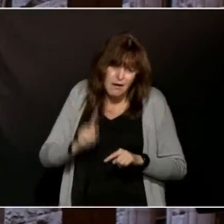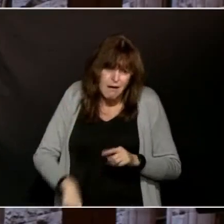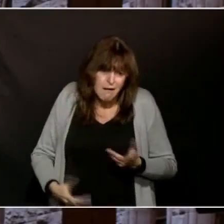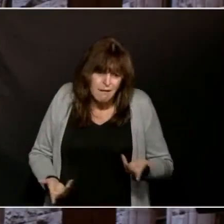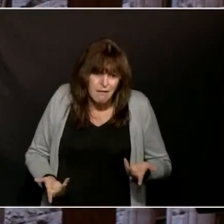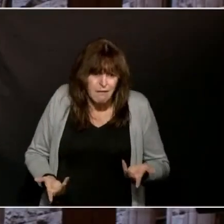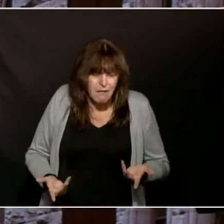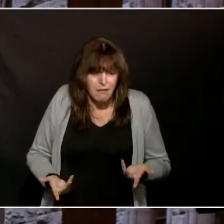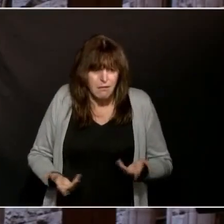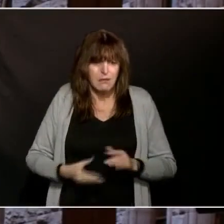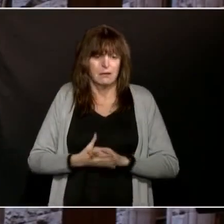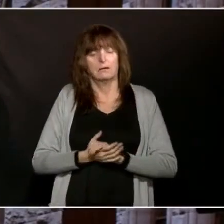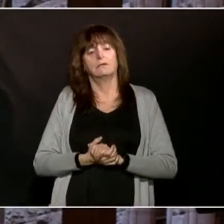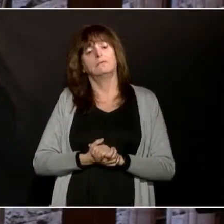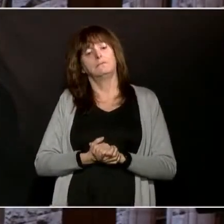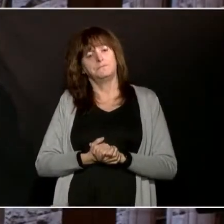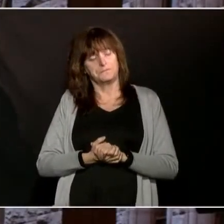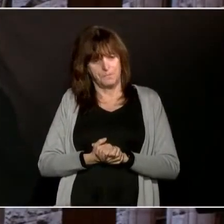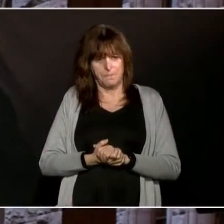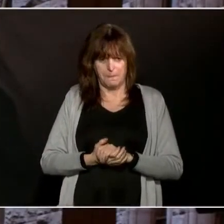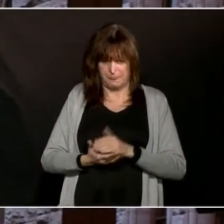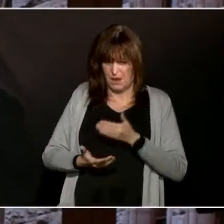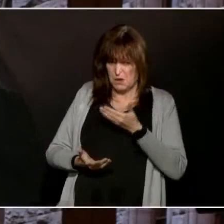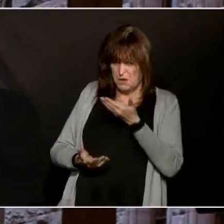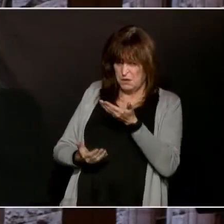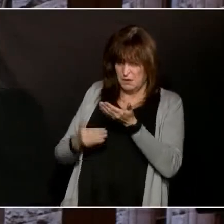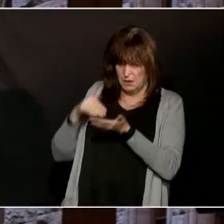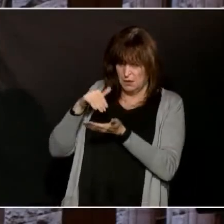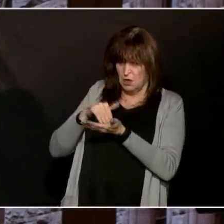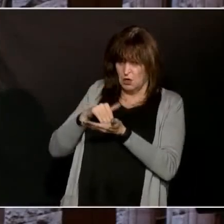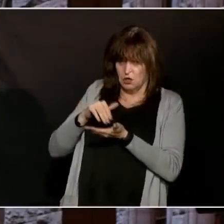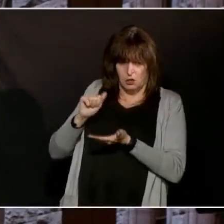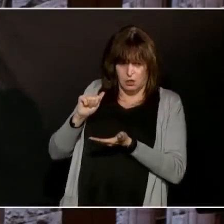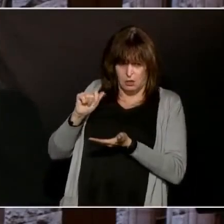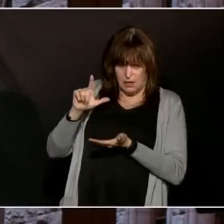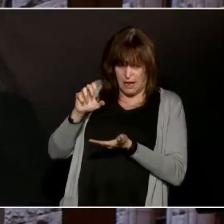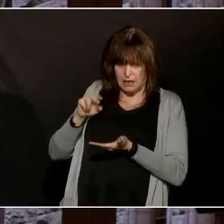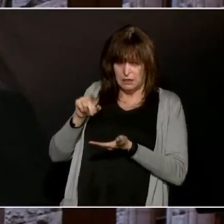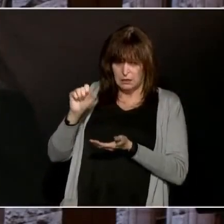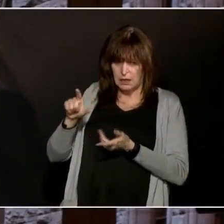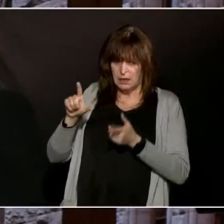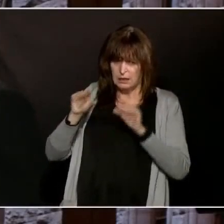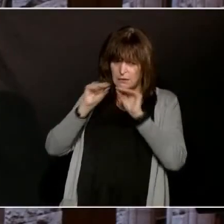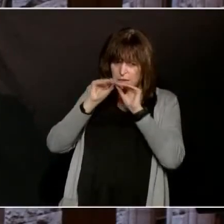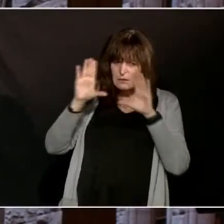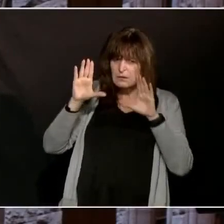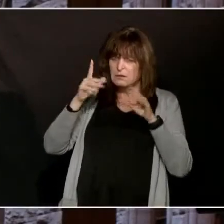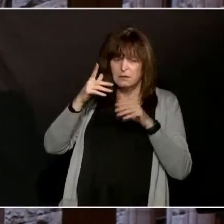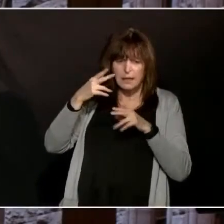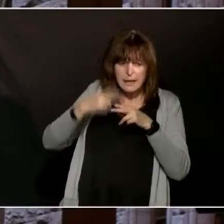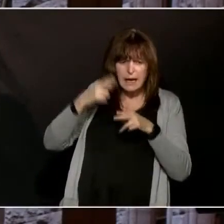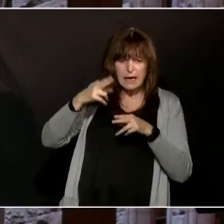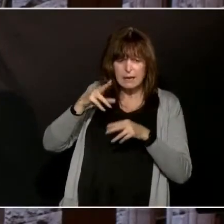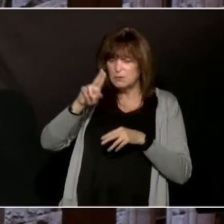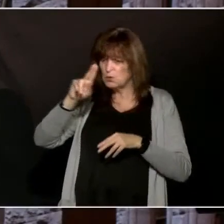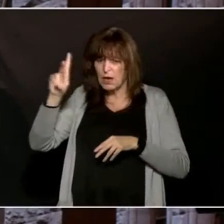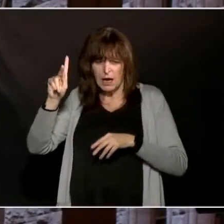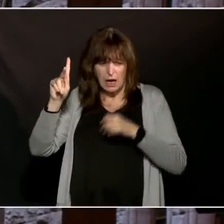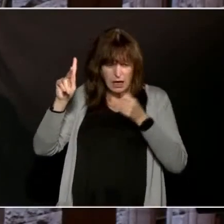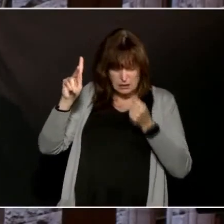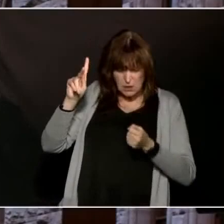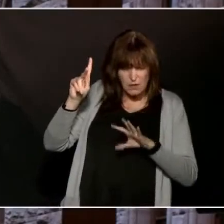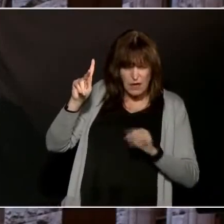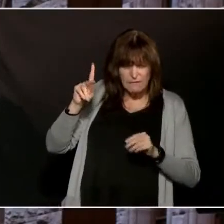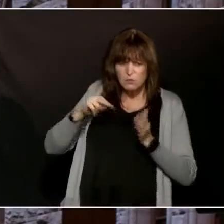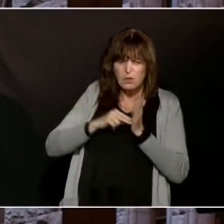it's important for Dr. Allen probably to clarify these titles and names and what does it actually mean as far as the transmission and where they're